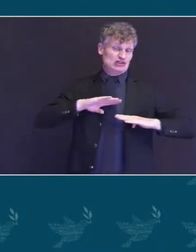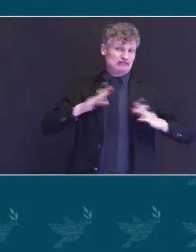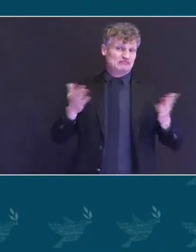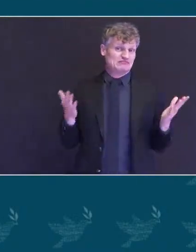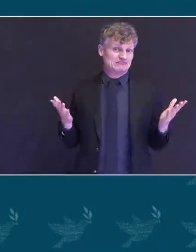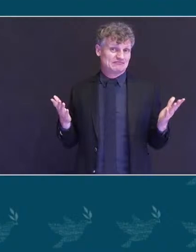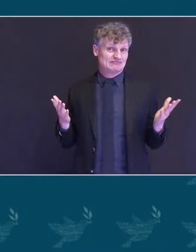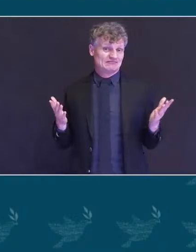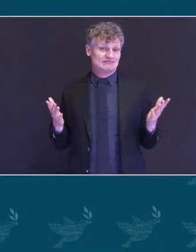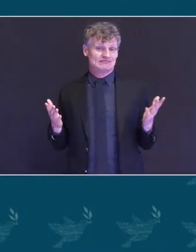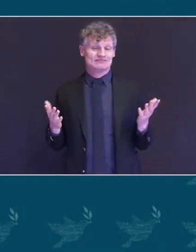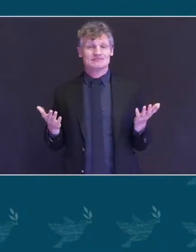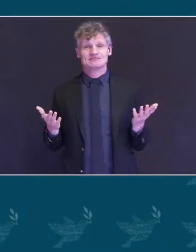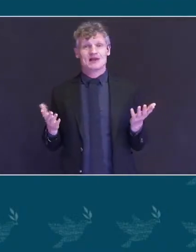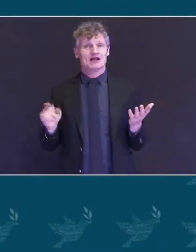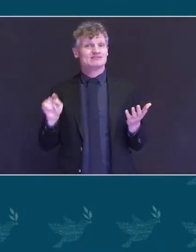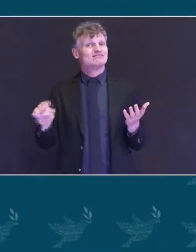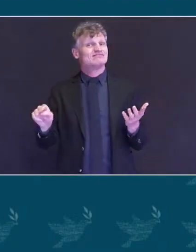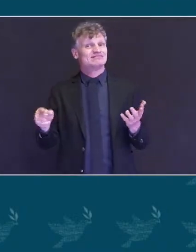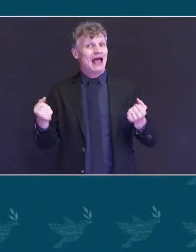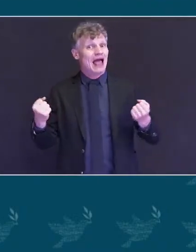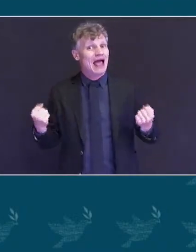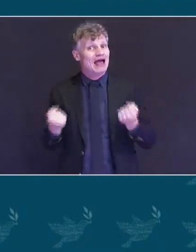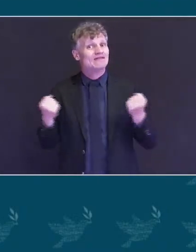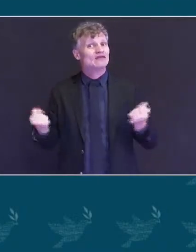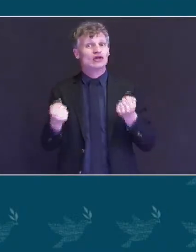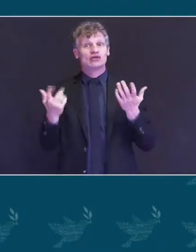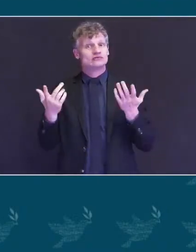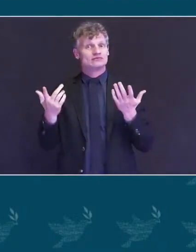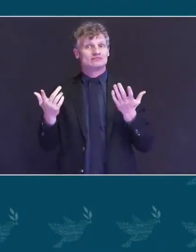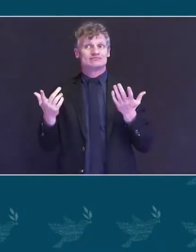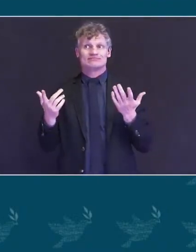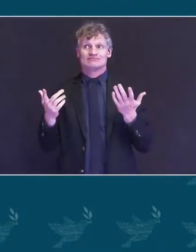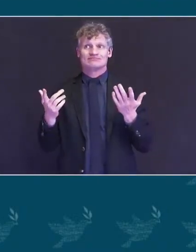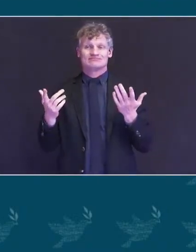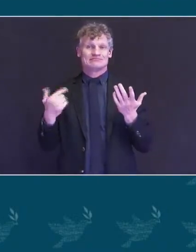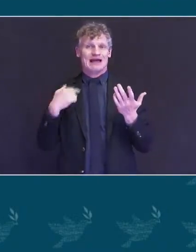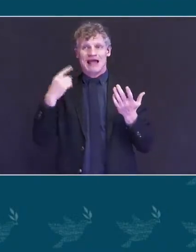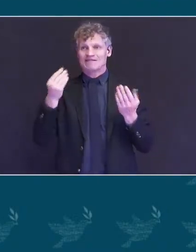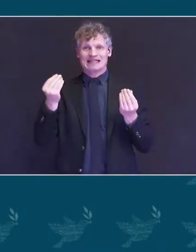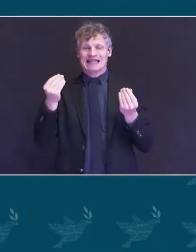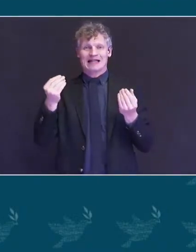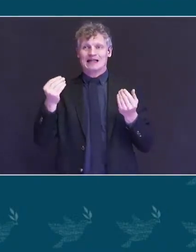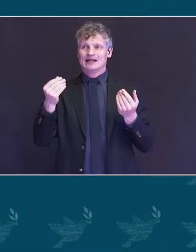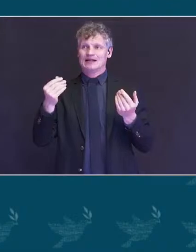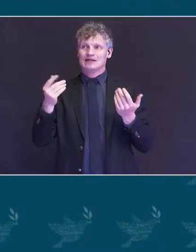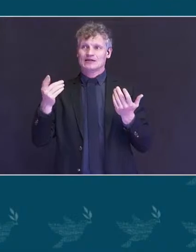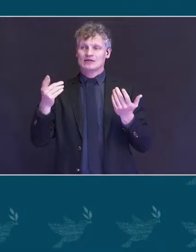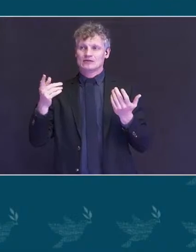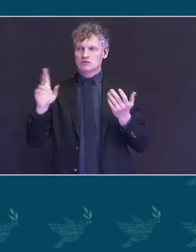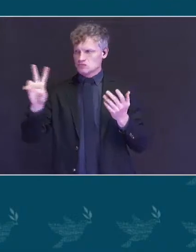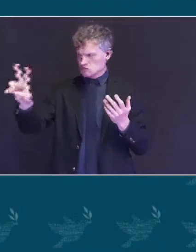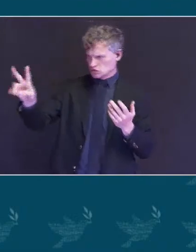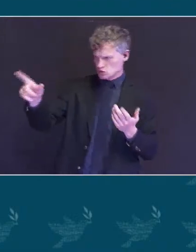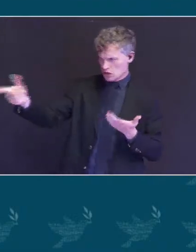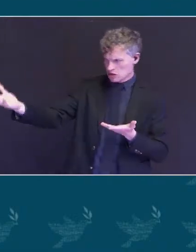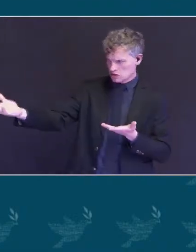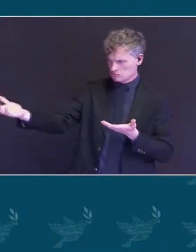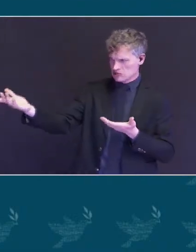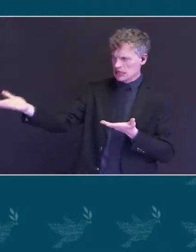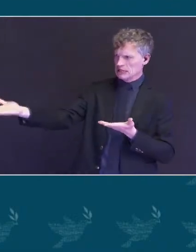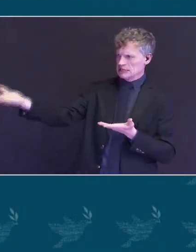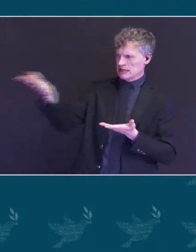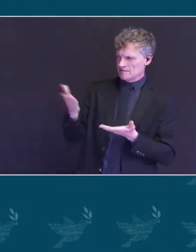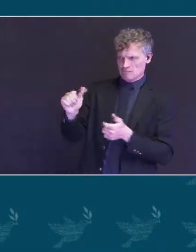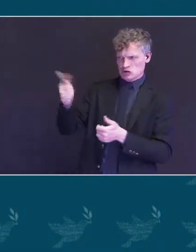don't you don't put boundaries to say you are not going to upload, we're going to police, we're going to look at the